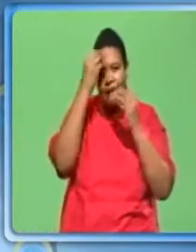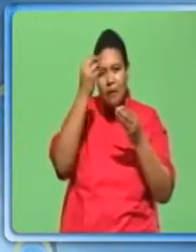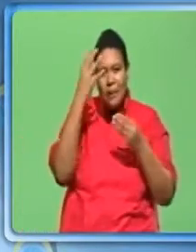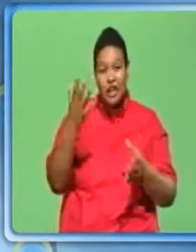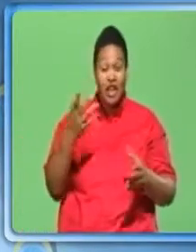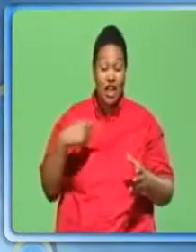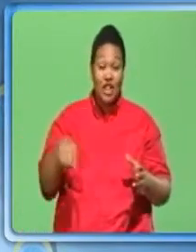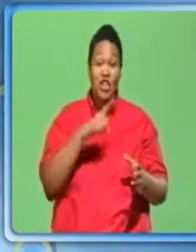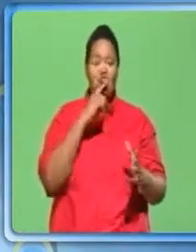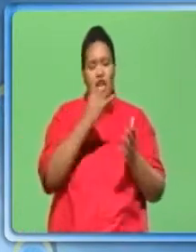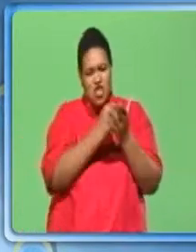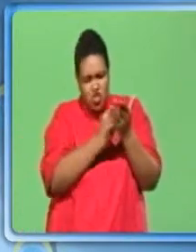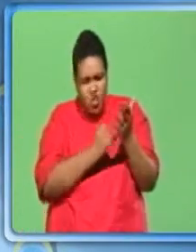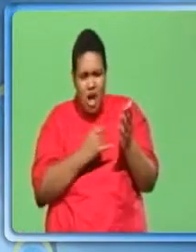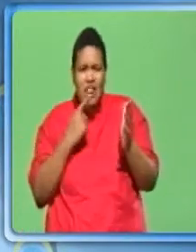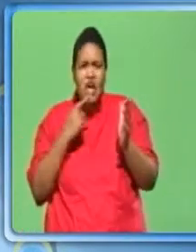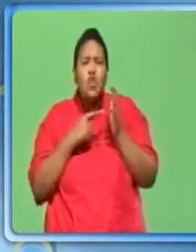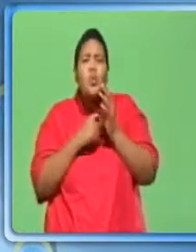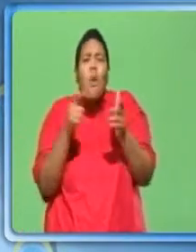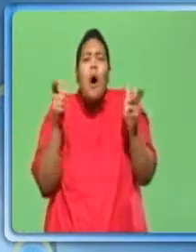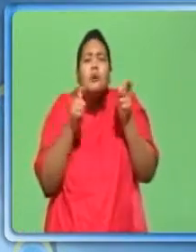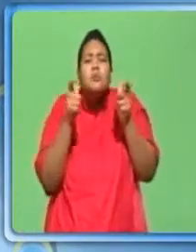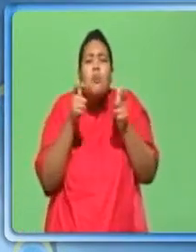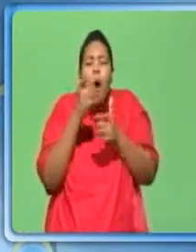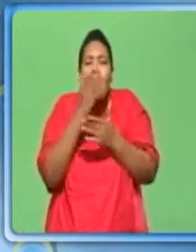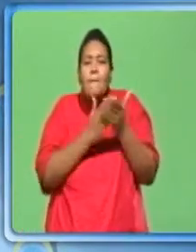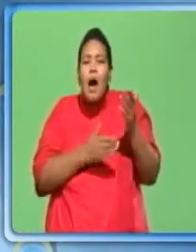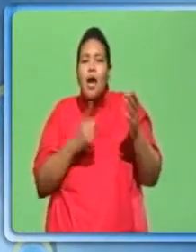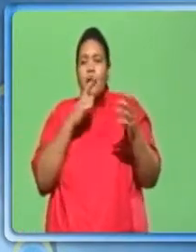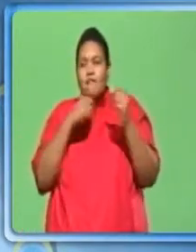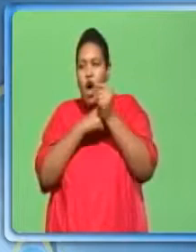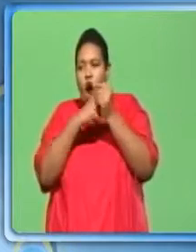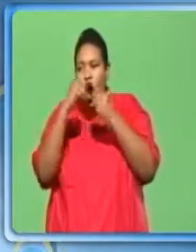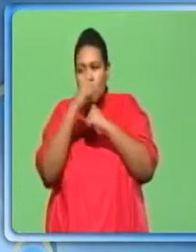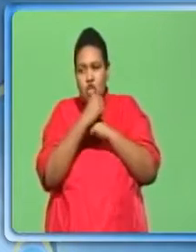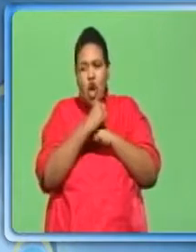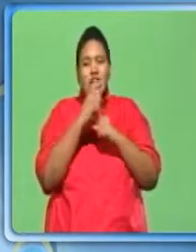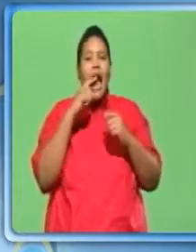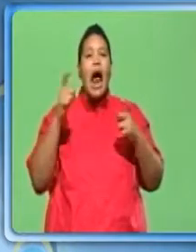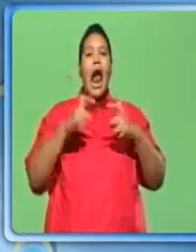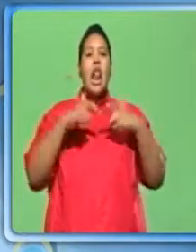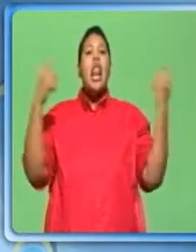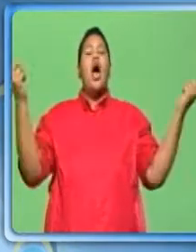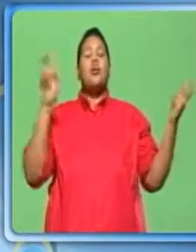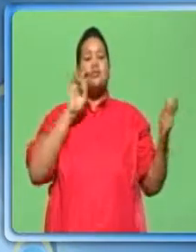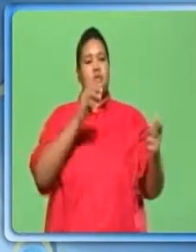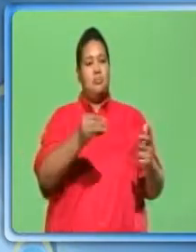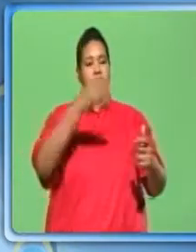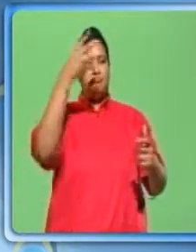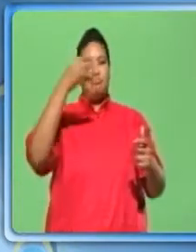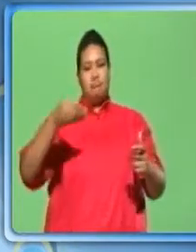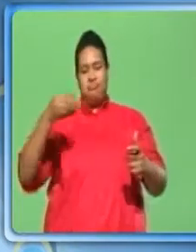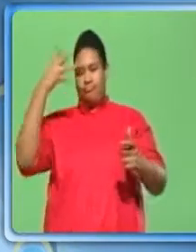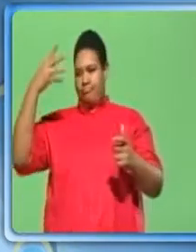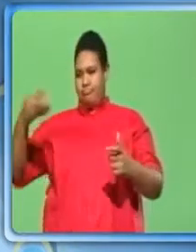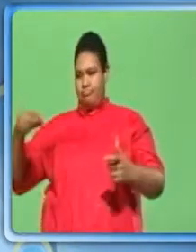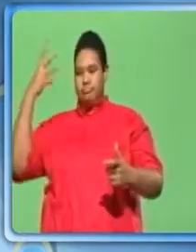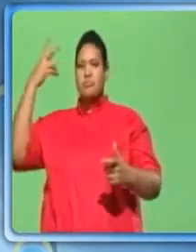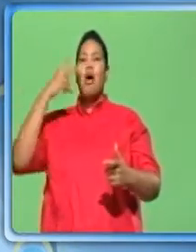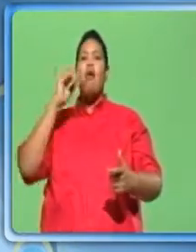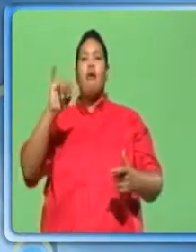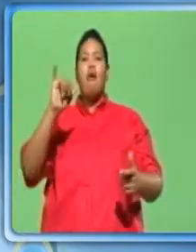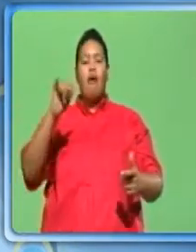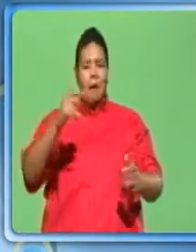These are drawings that show a small part of the construction at a larger scale, to show how the